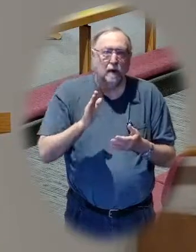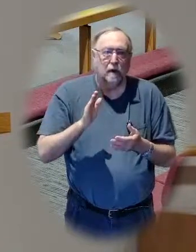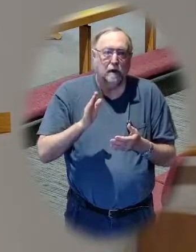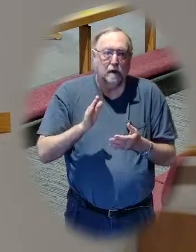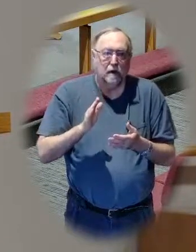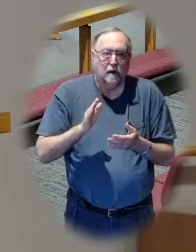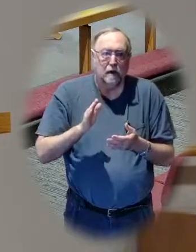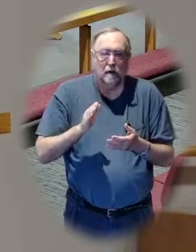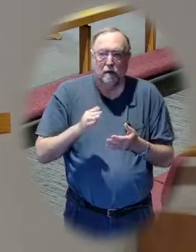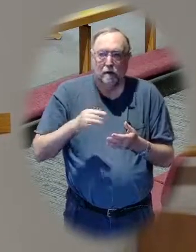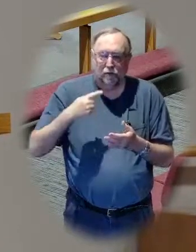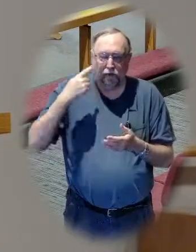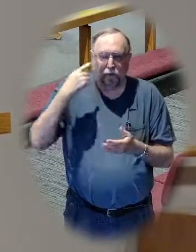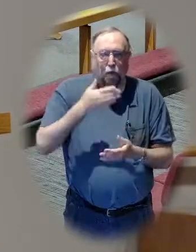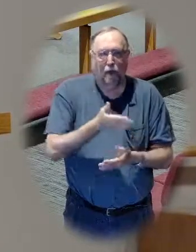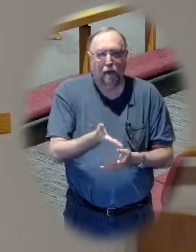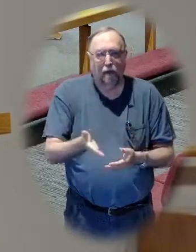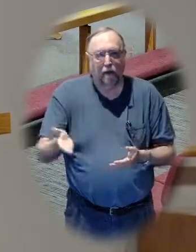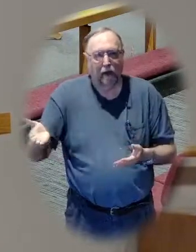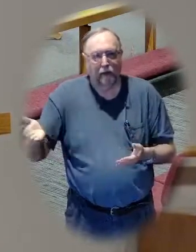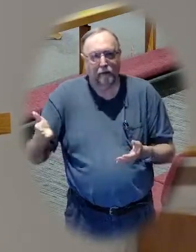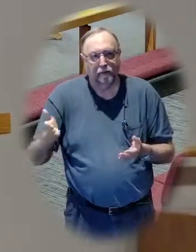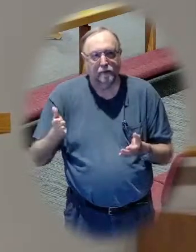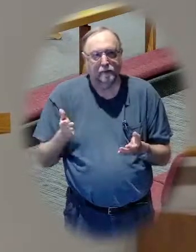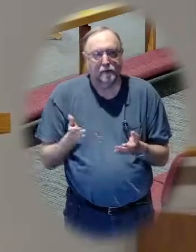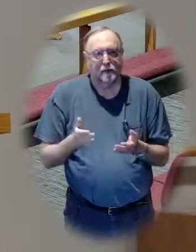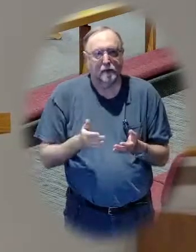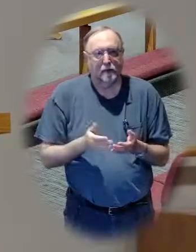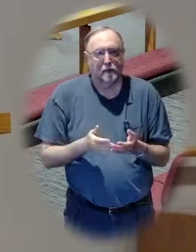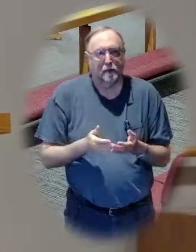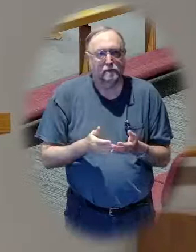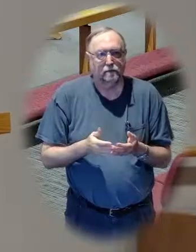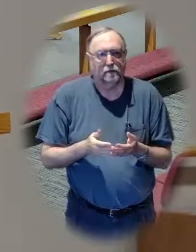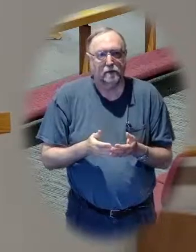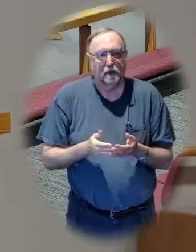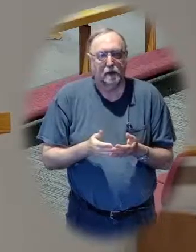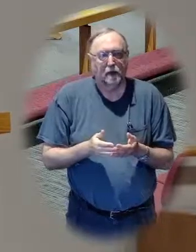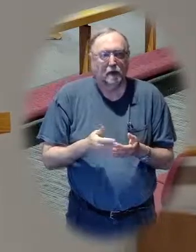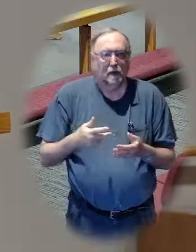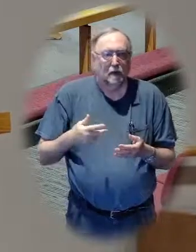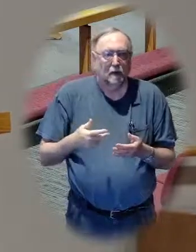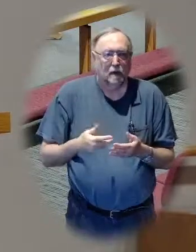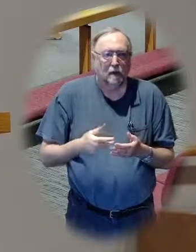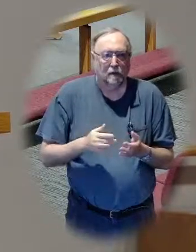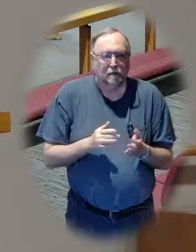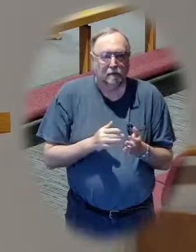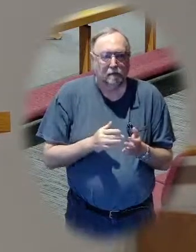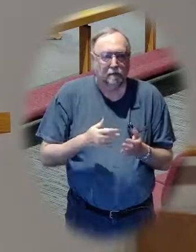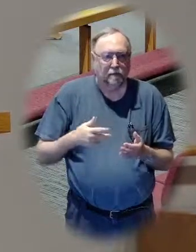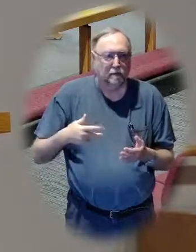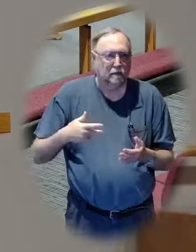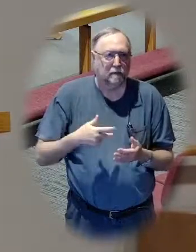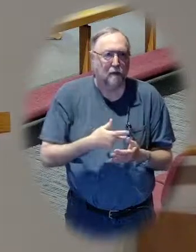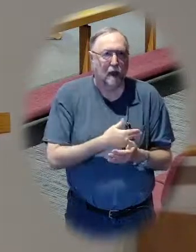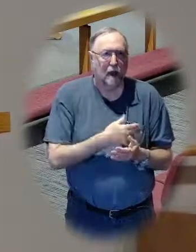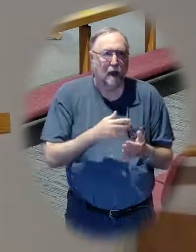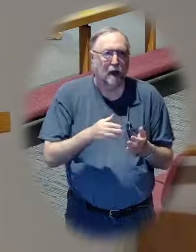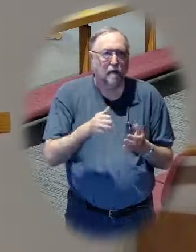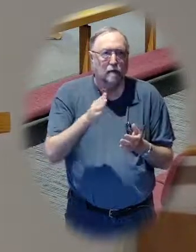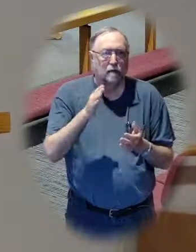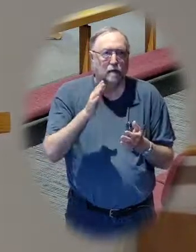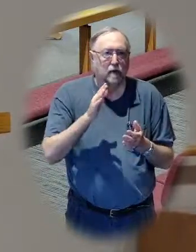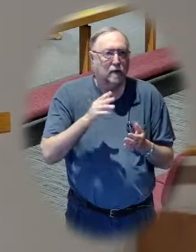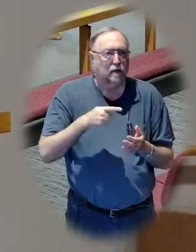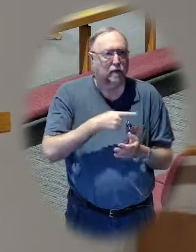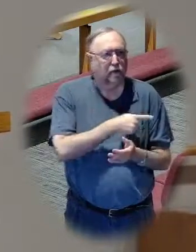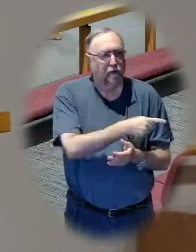for them. Just like it's for you, just like He's for me. And so